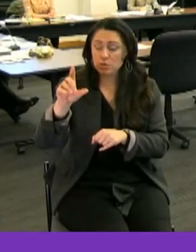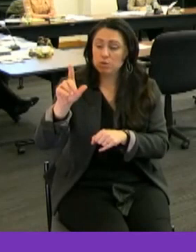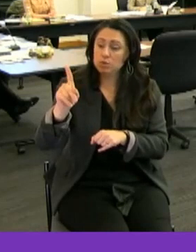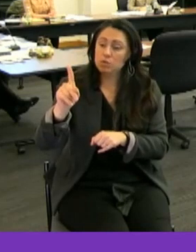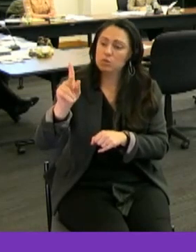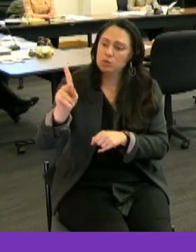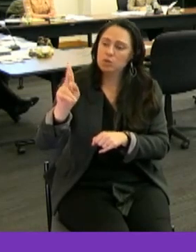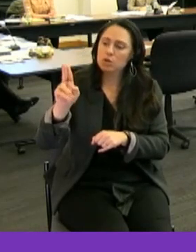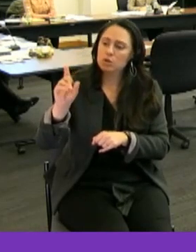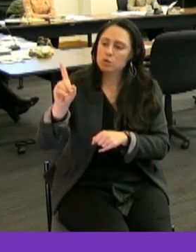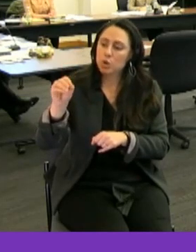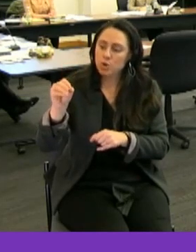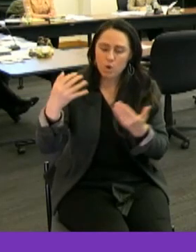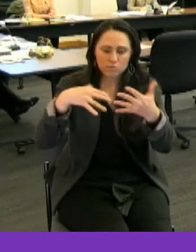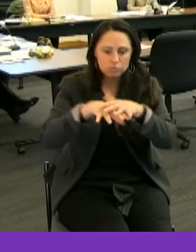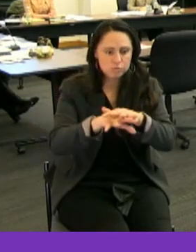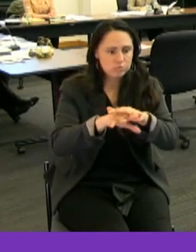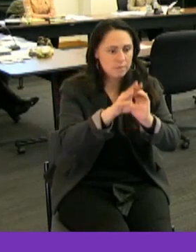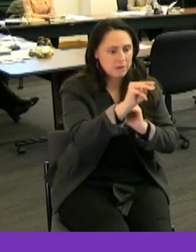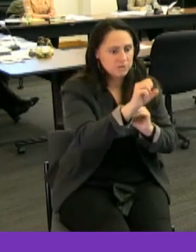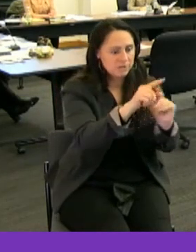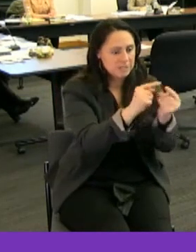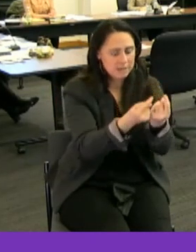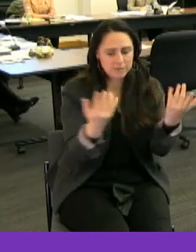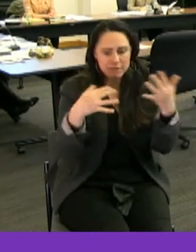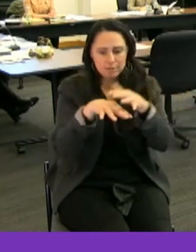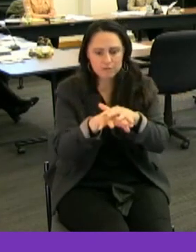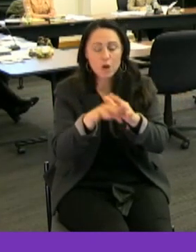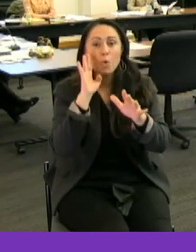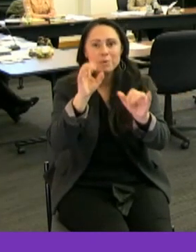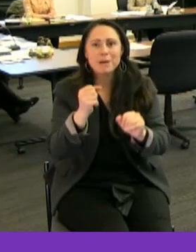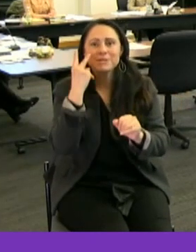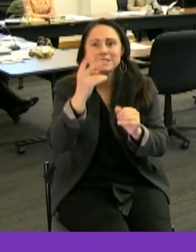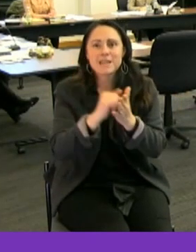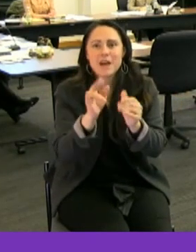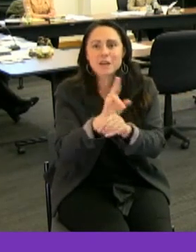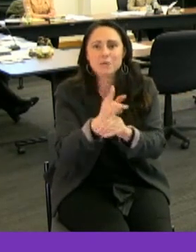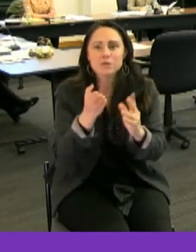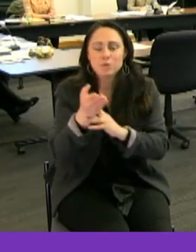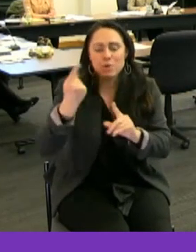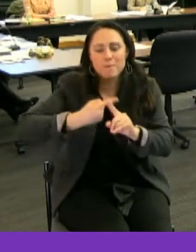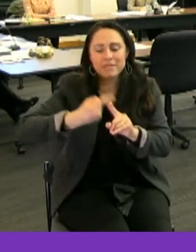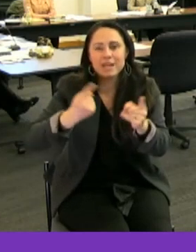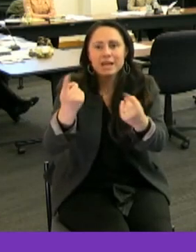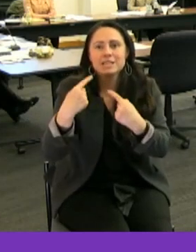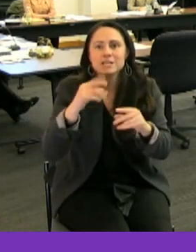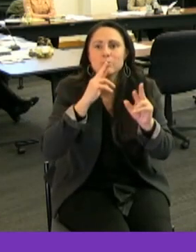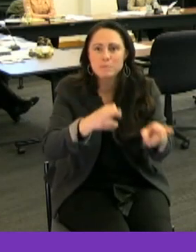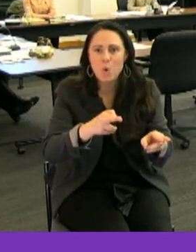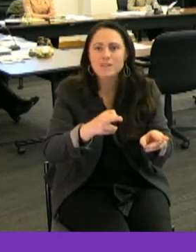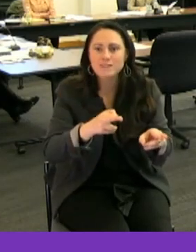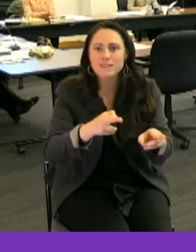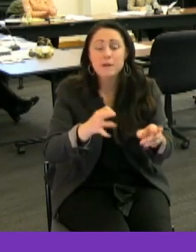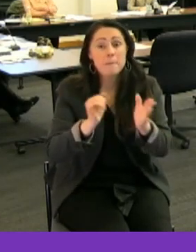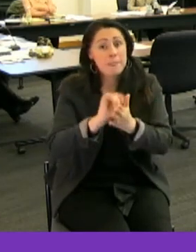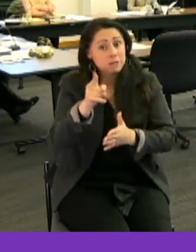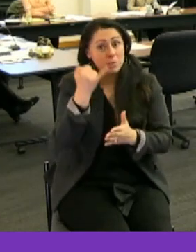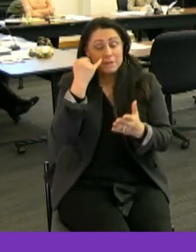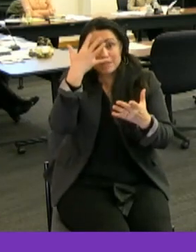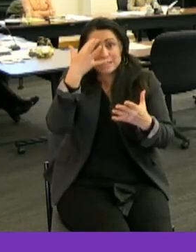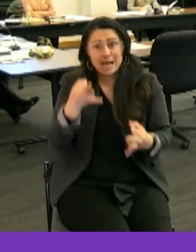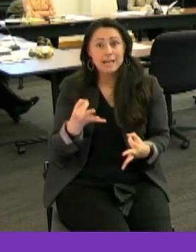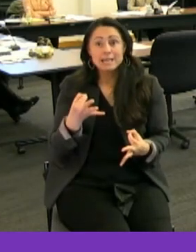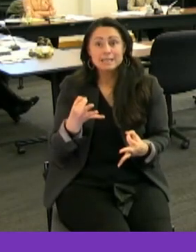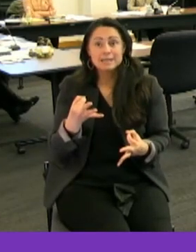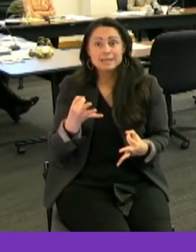able to track that usage through a monthly attendance report through that Microsoft Teams integration. Again, this is only if we